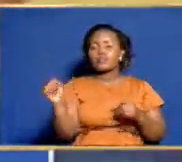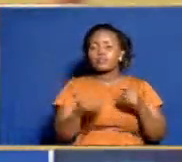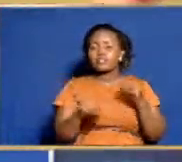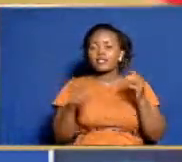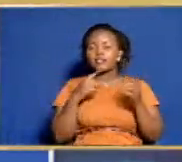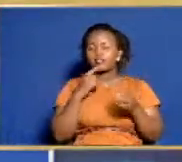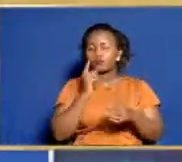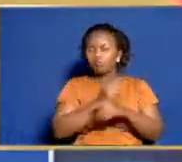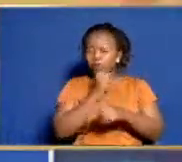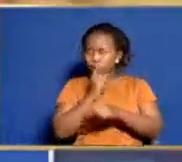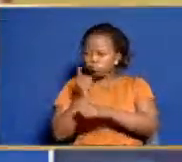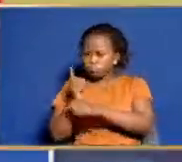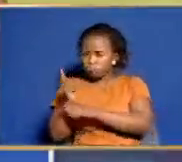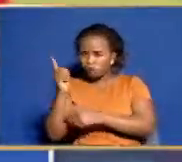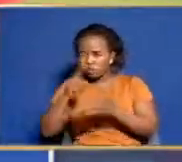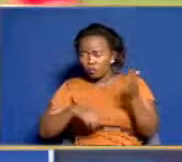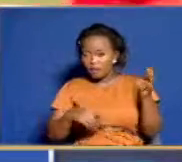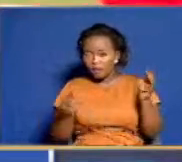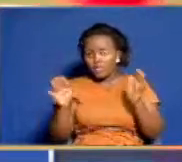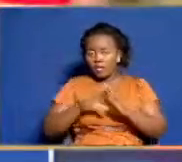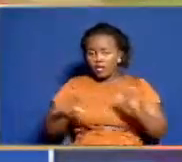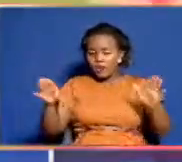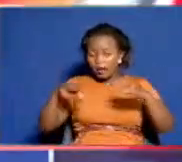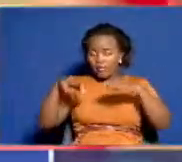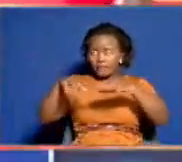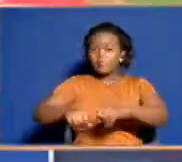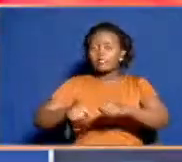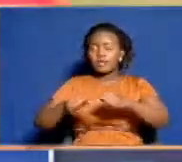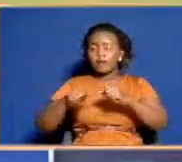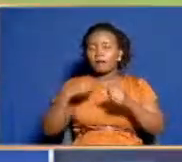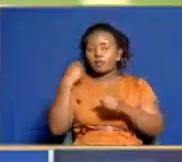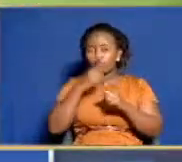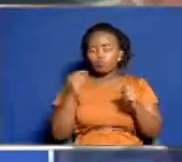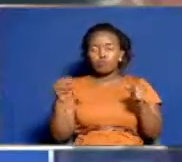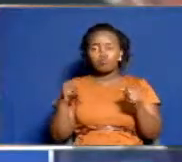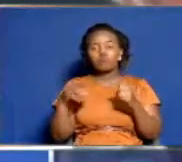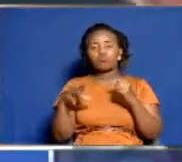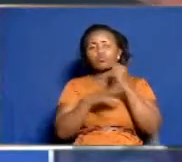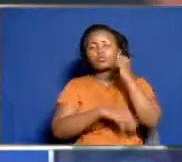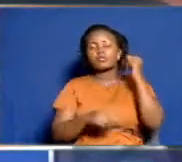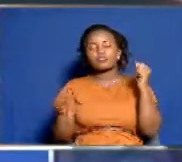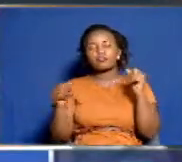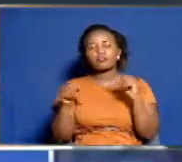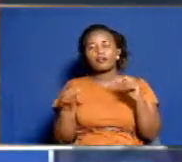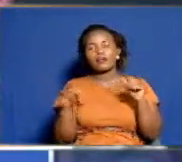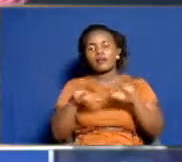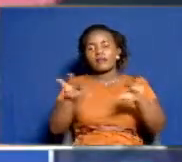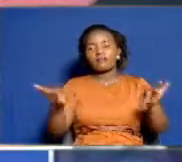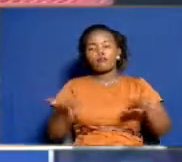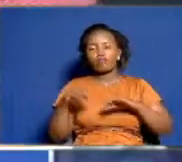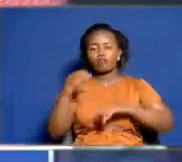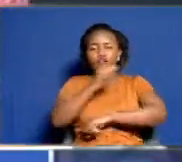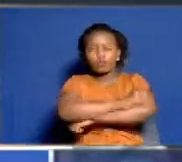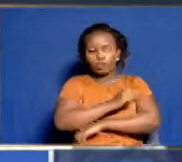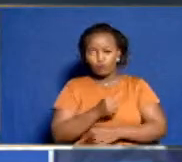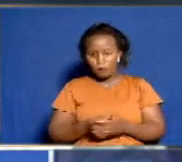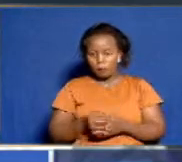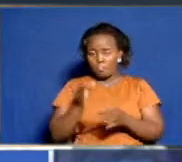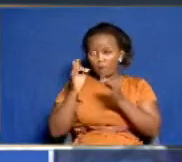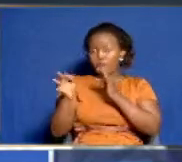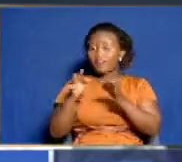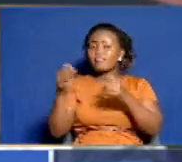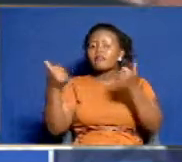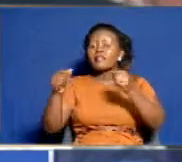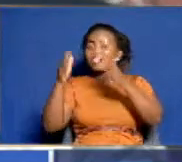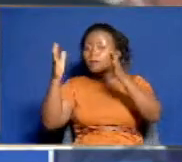strong warning to land grabbers who have encroached on school playgrounds. If somebody has encroached, let us go and